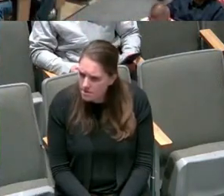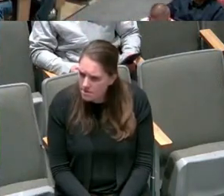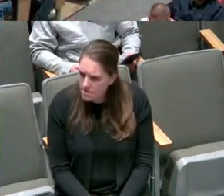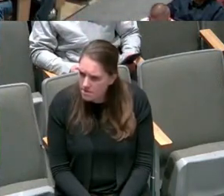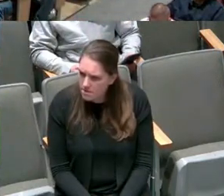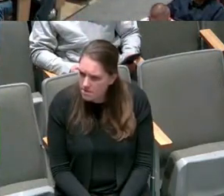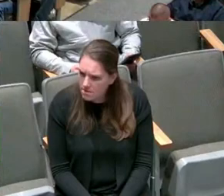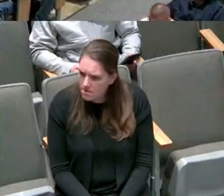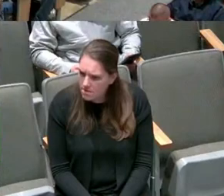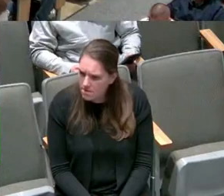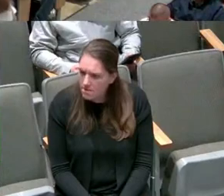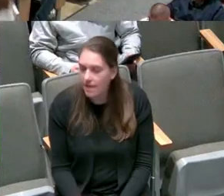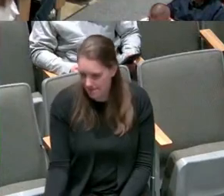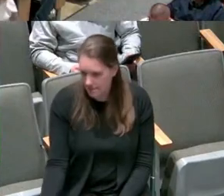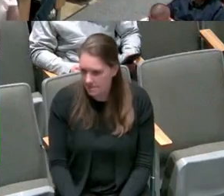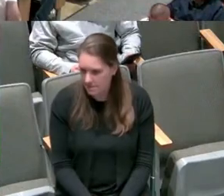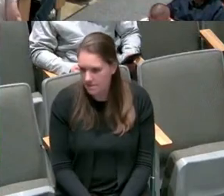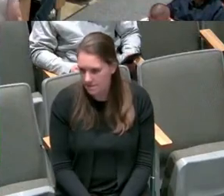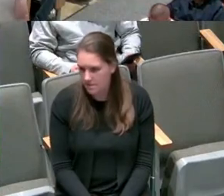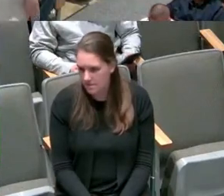set her 25.